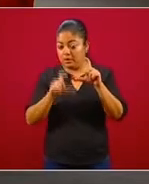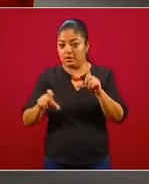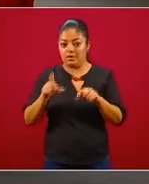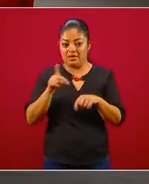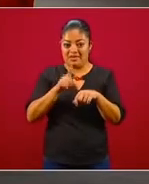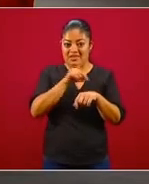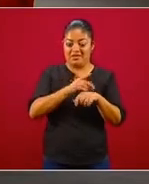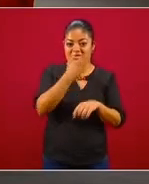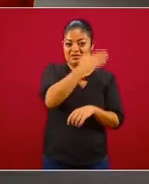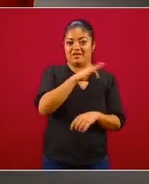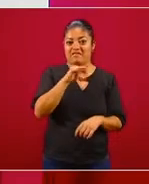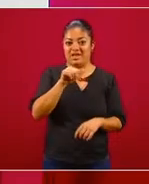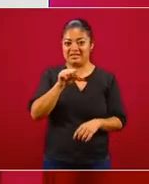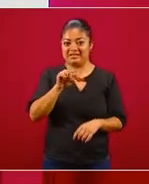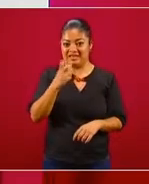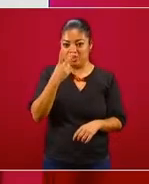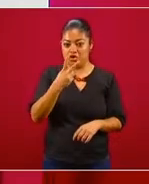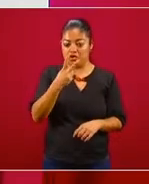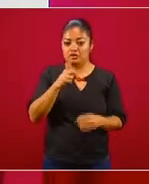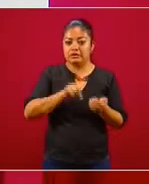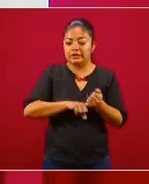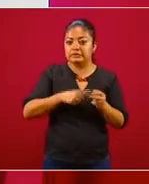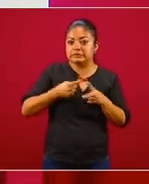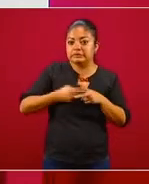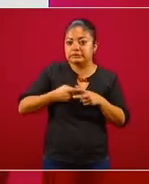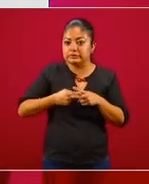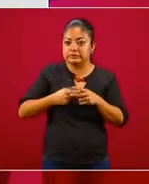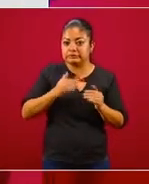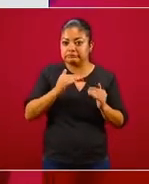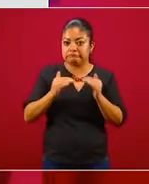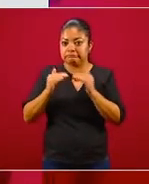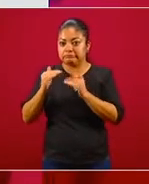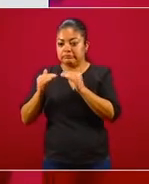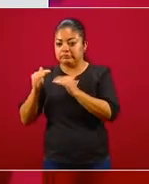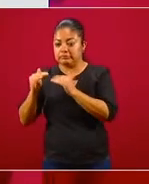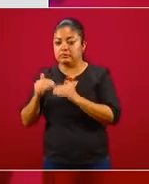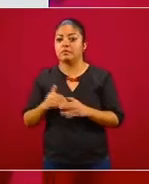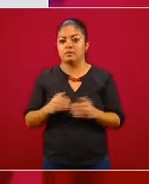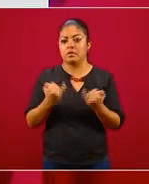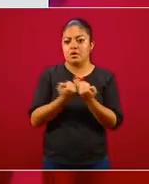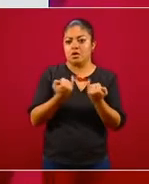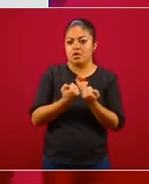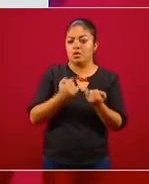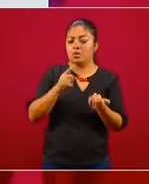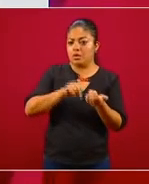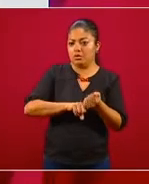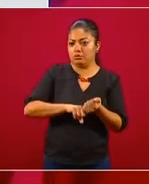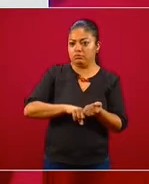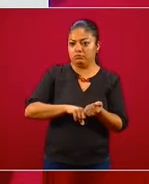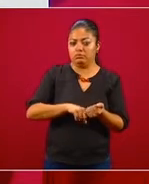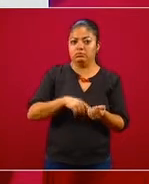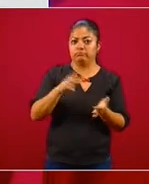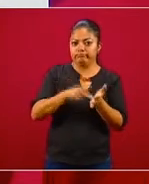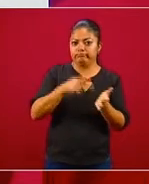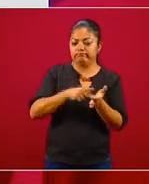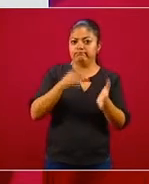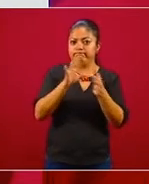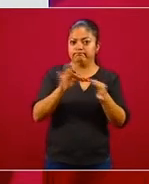severe condition hospitalized cases and the critical condition hospitalized cases, all of them are registered into the